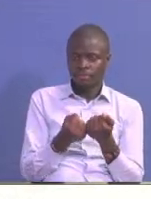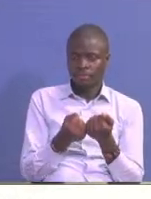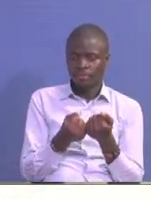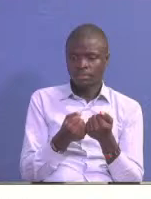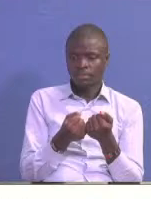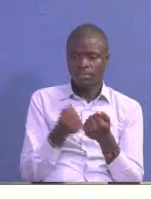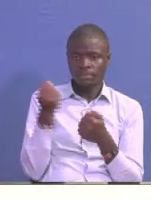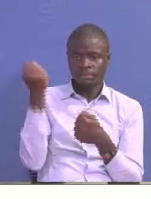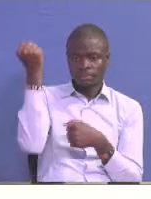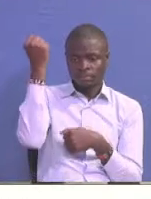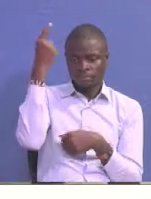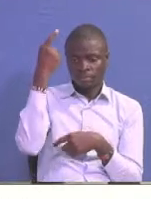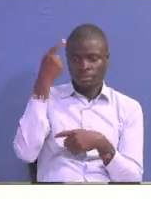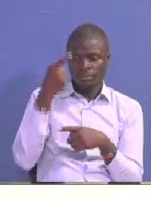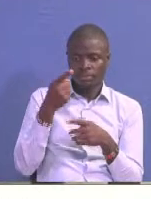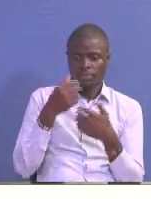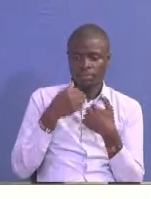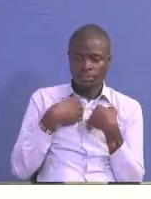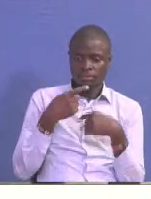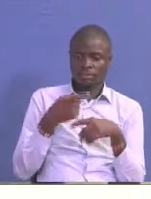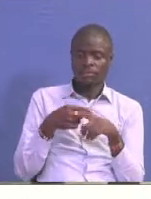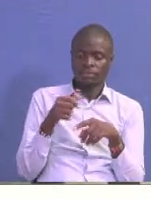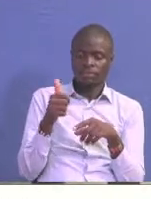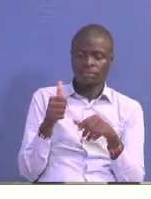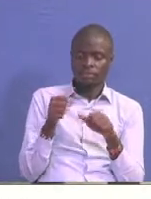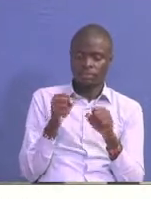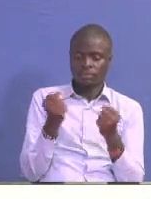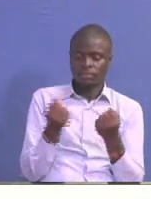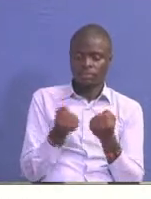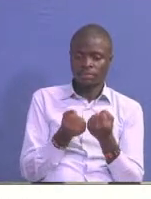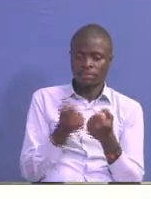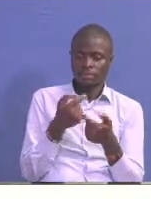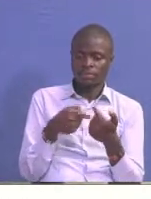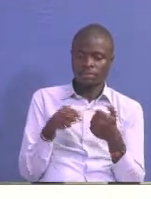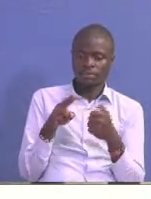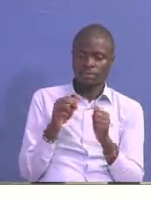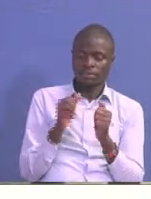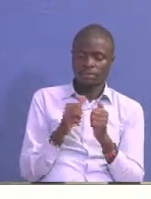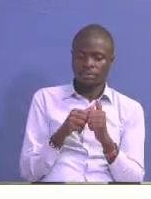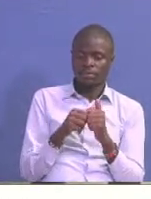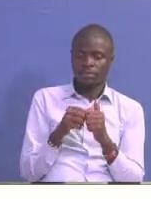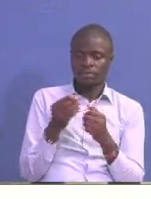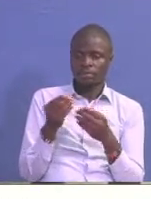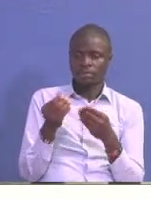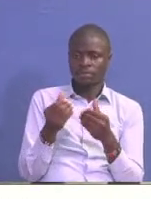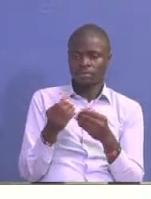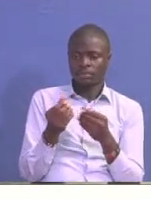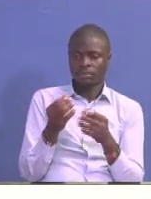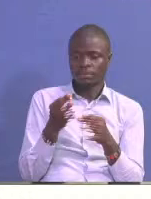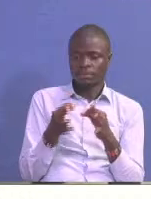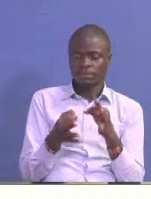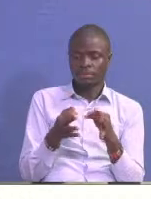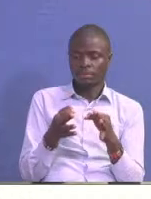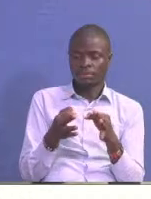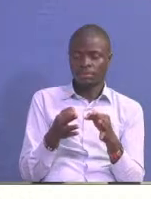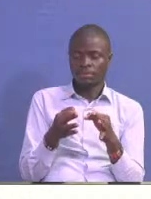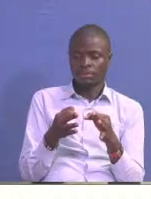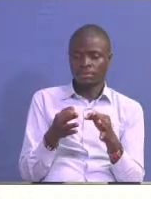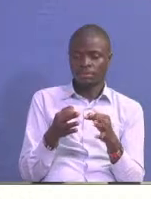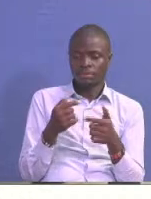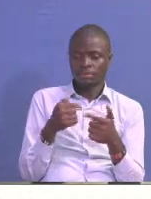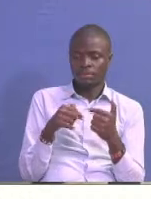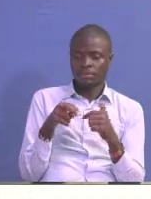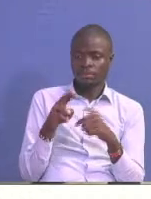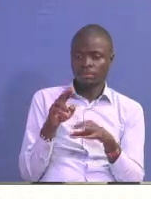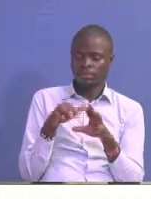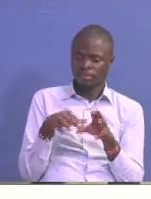then graduates who get from the universities can come up with solutions. If they are brought up in